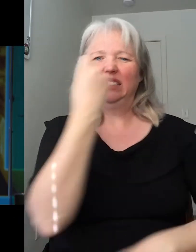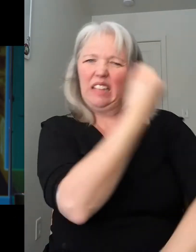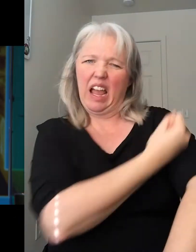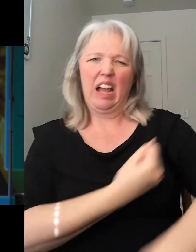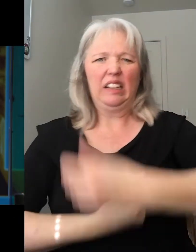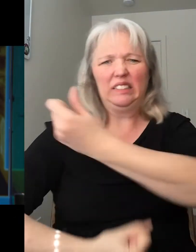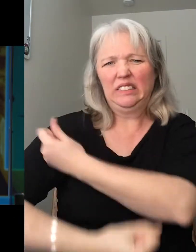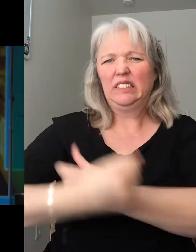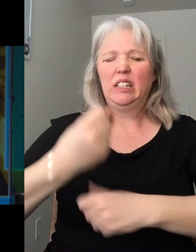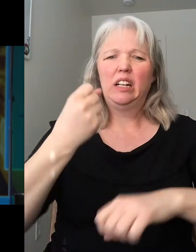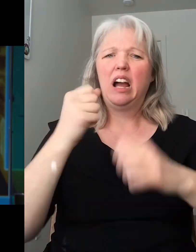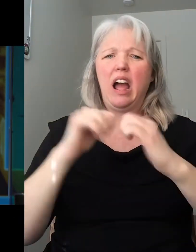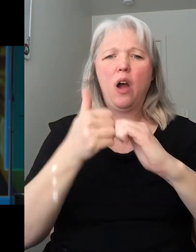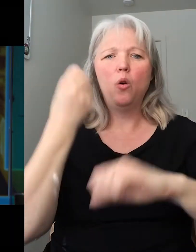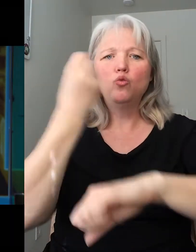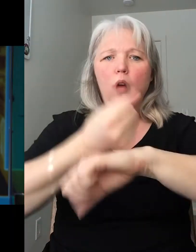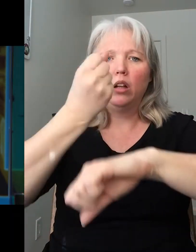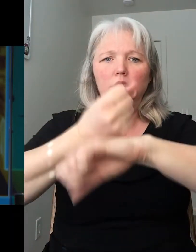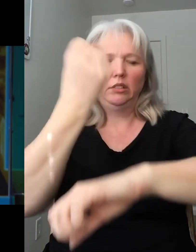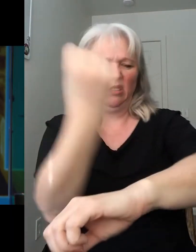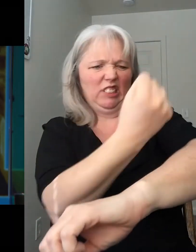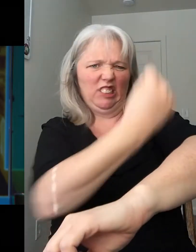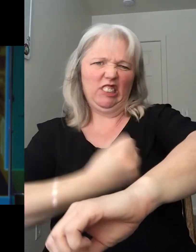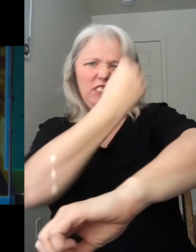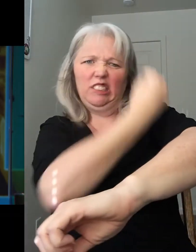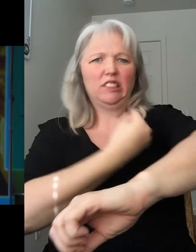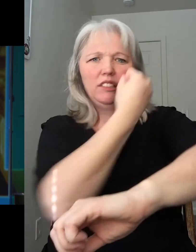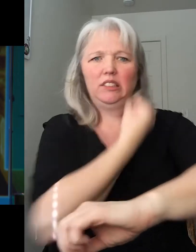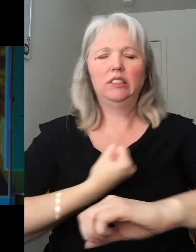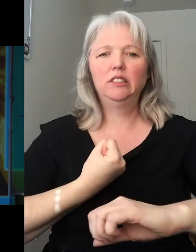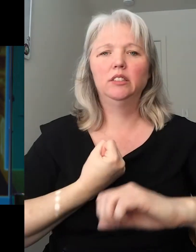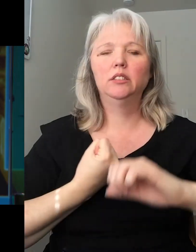he was gashing himself with stones.